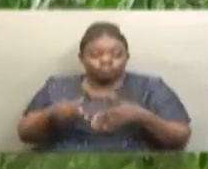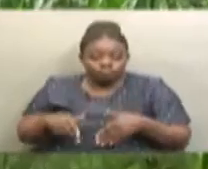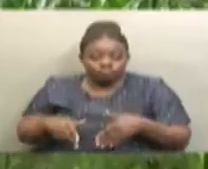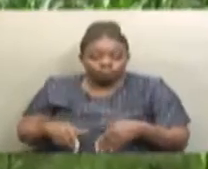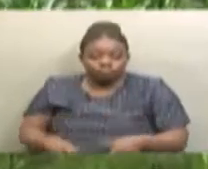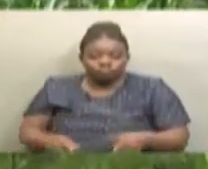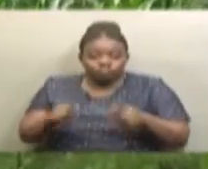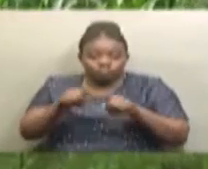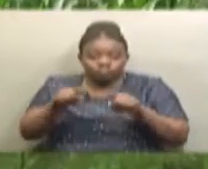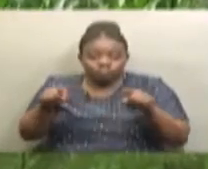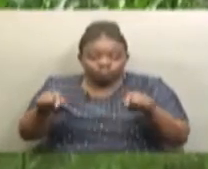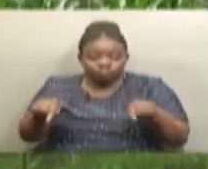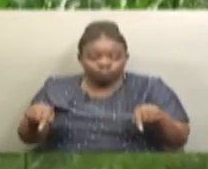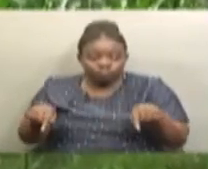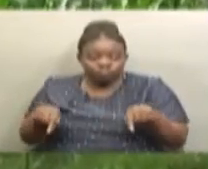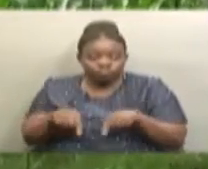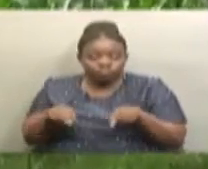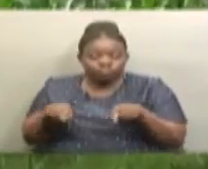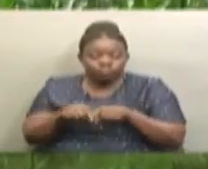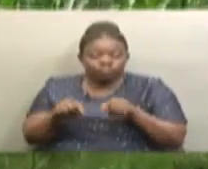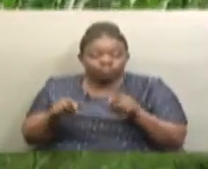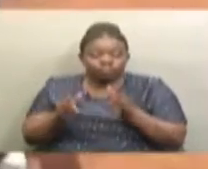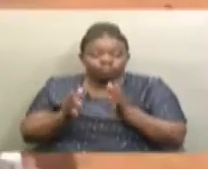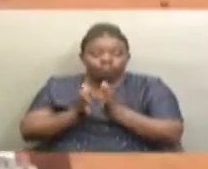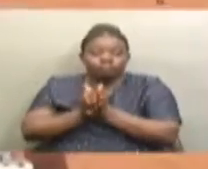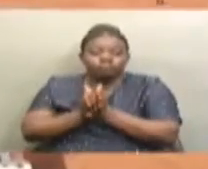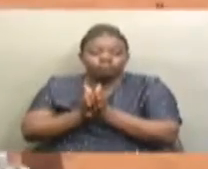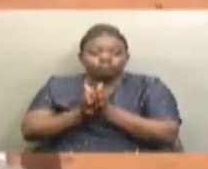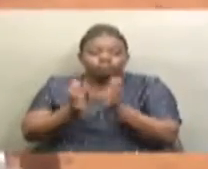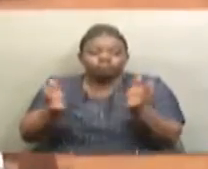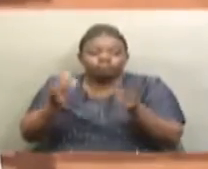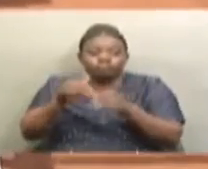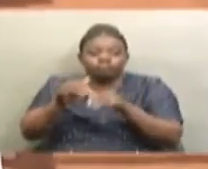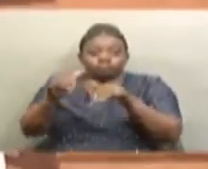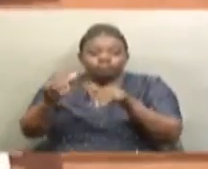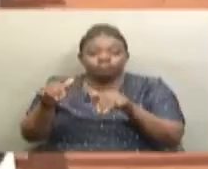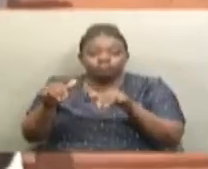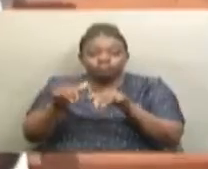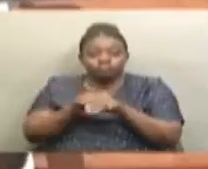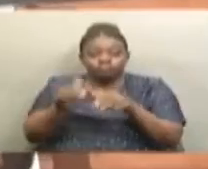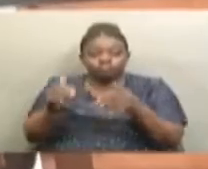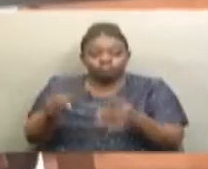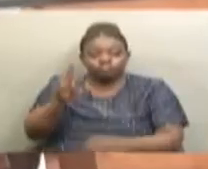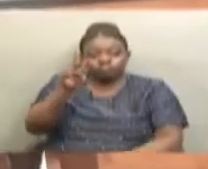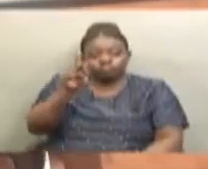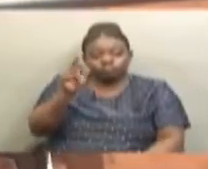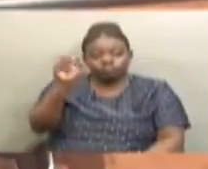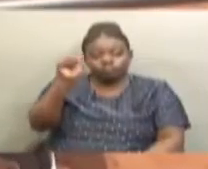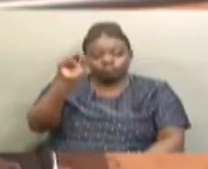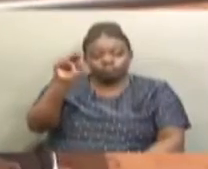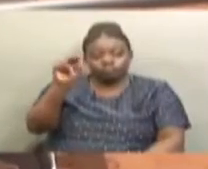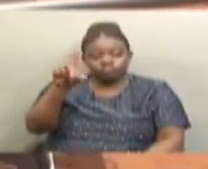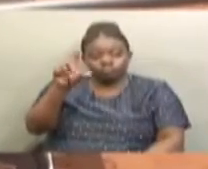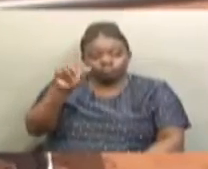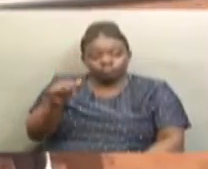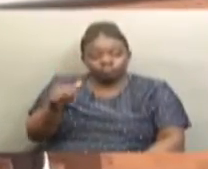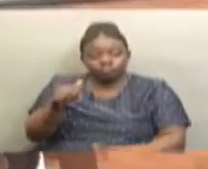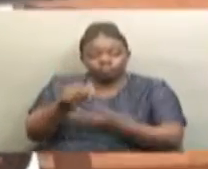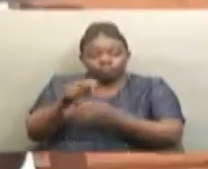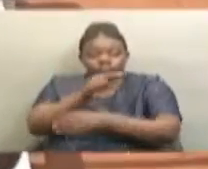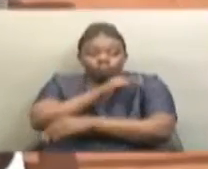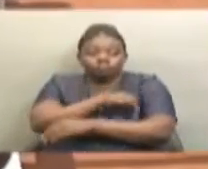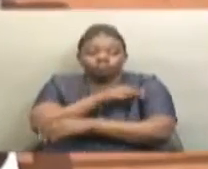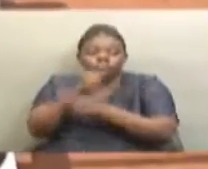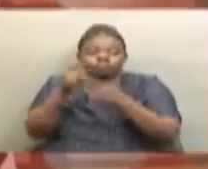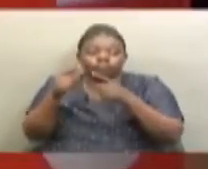then a general ward for the patients. Mu kino omubaka w'essaza lino Robert Kasolo adduukiridde amalwaliro ag'enjawulo mu